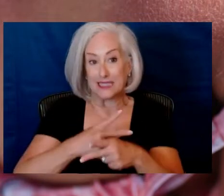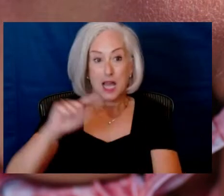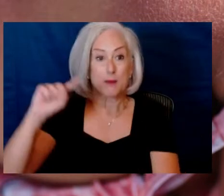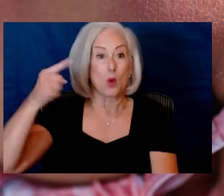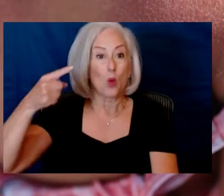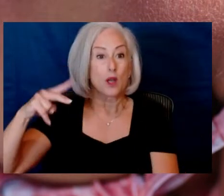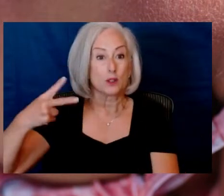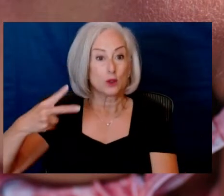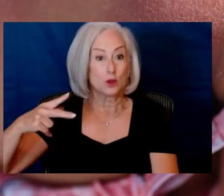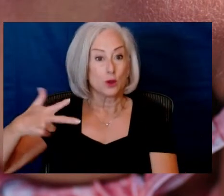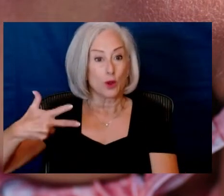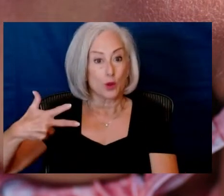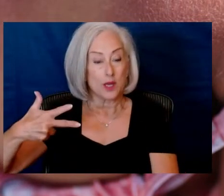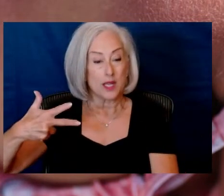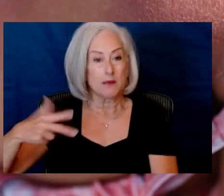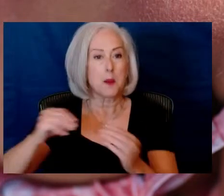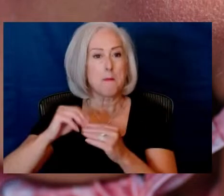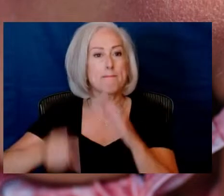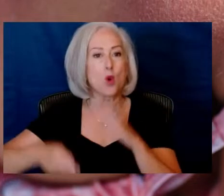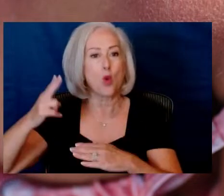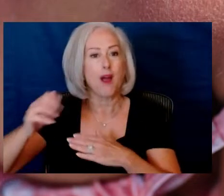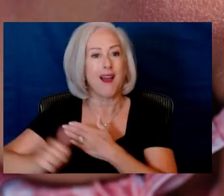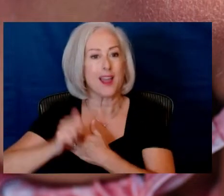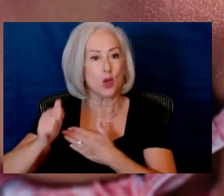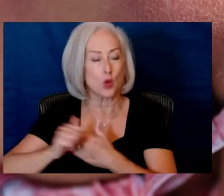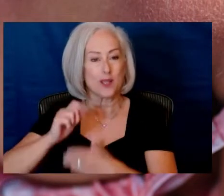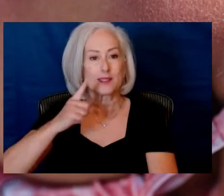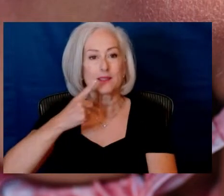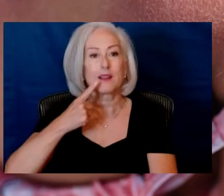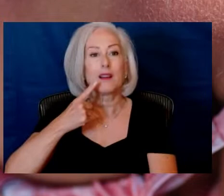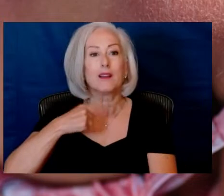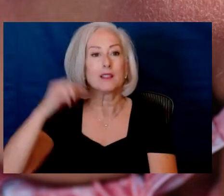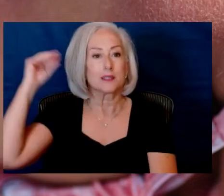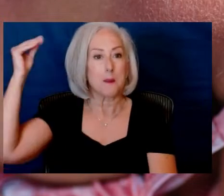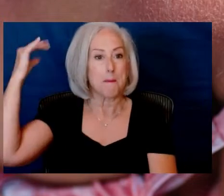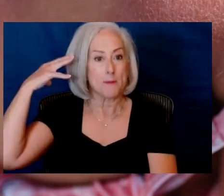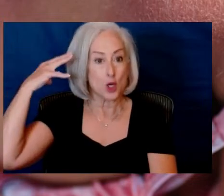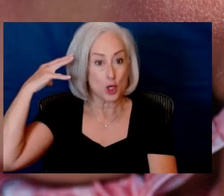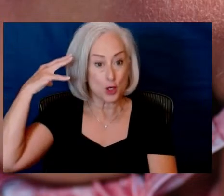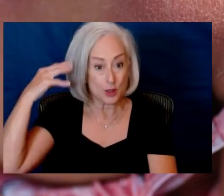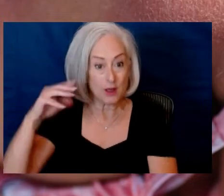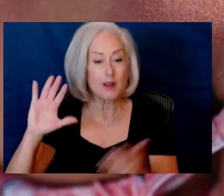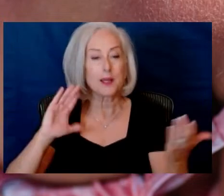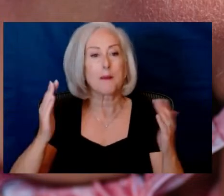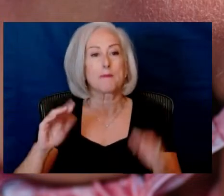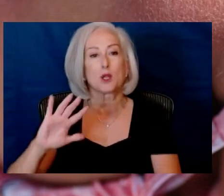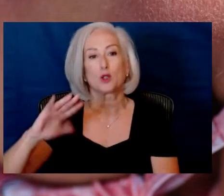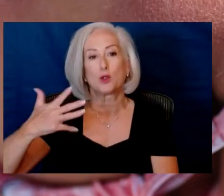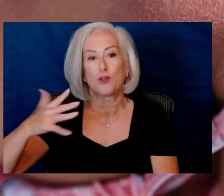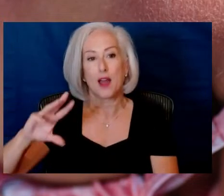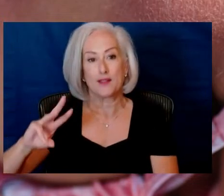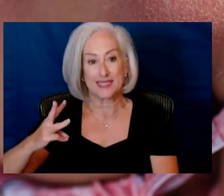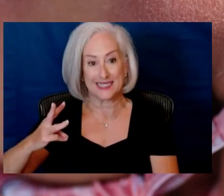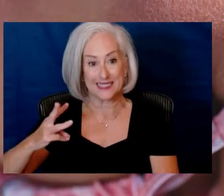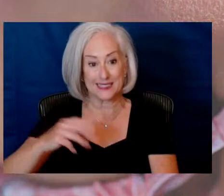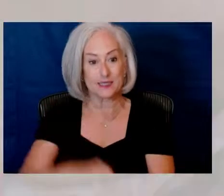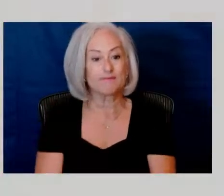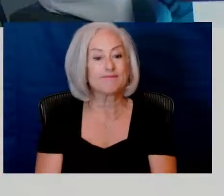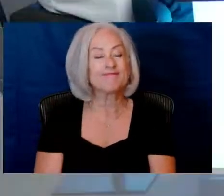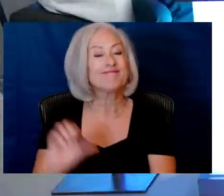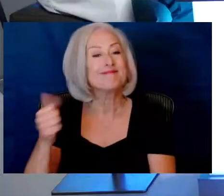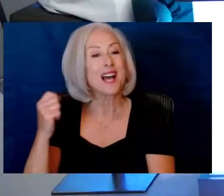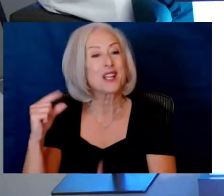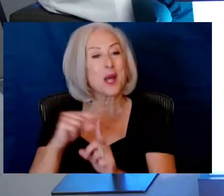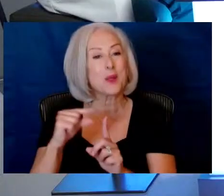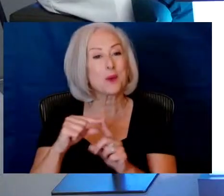risk for getting the sunburn compared to the types 5 and 6. Yeah. Well, also another big word we have, lots